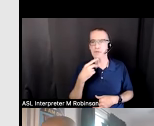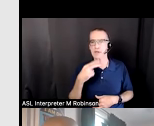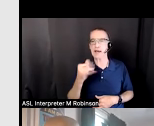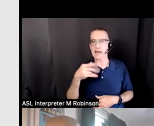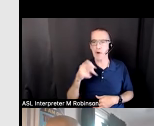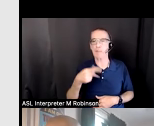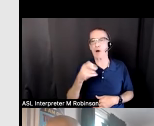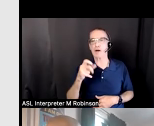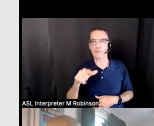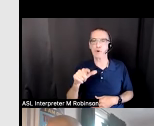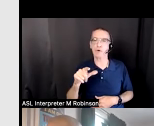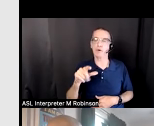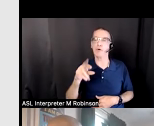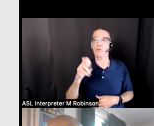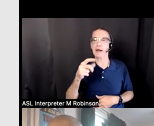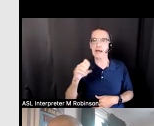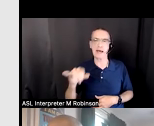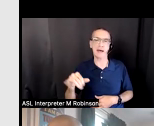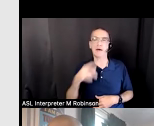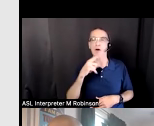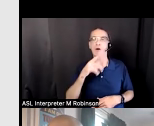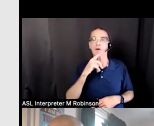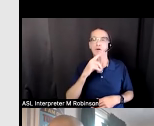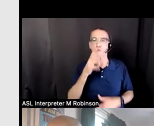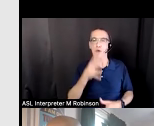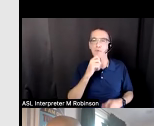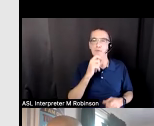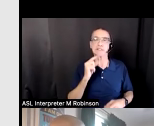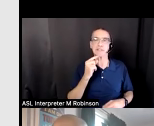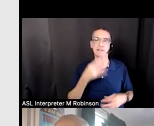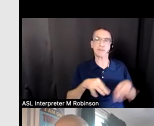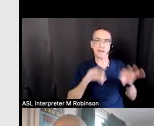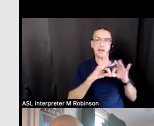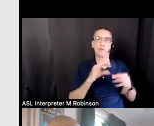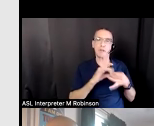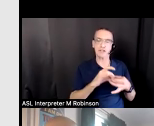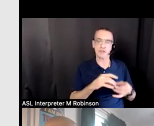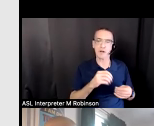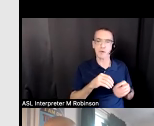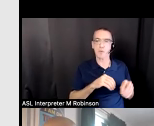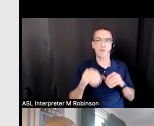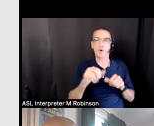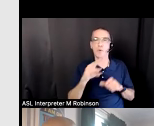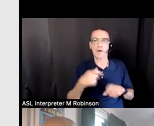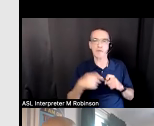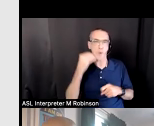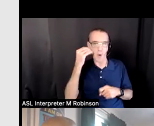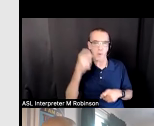gospel, reggae. Her grandmother was a significant relationship, and moving away from home was